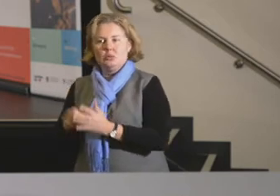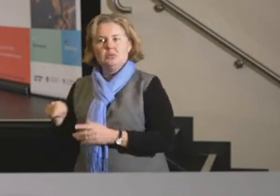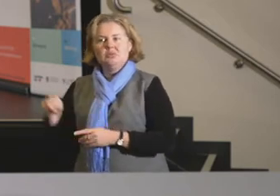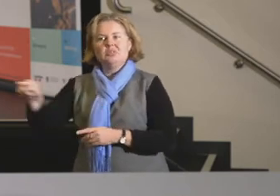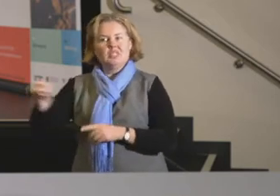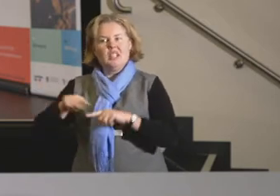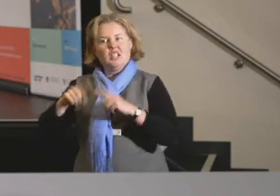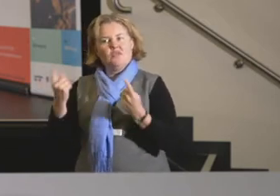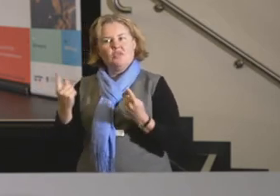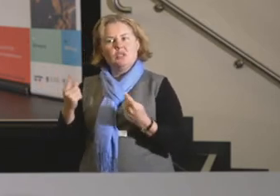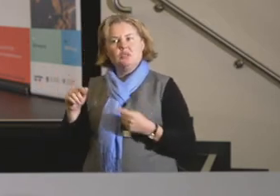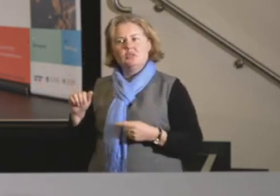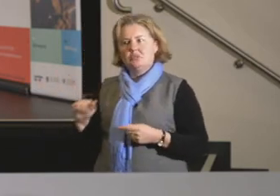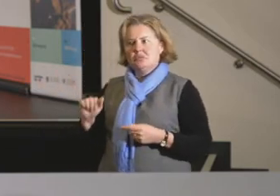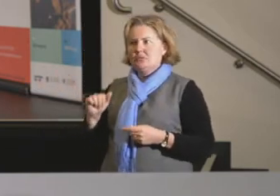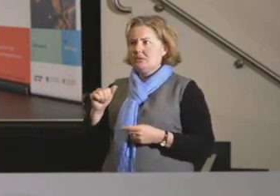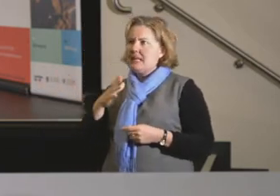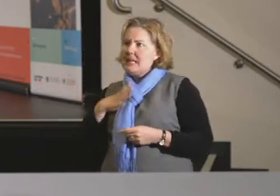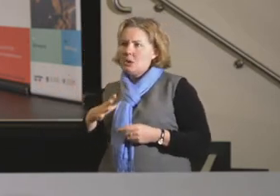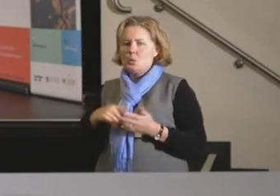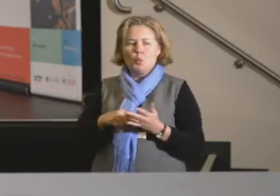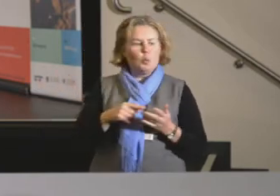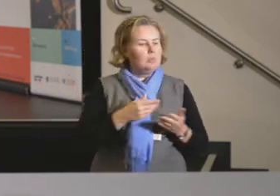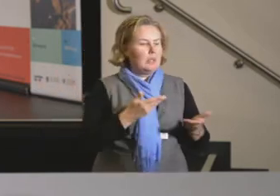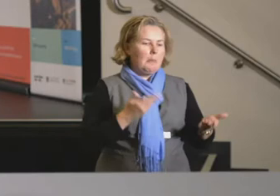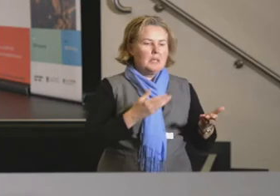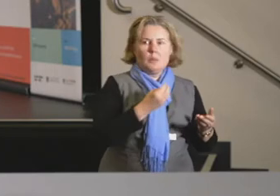And I've totally lost what I was going to say next.